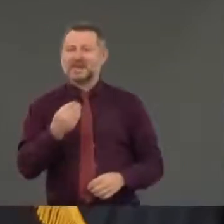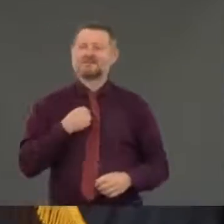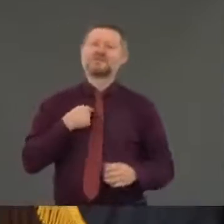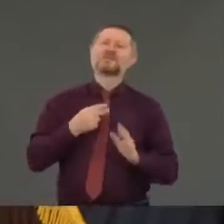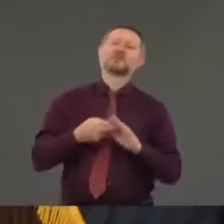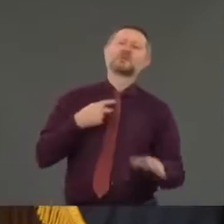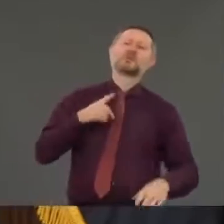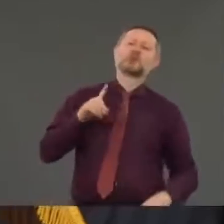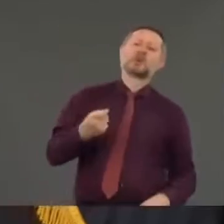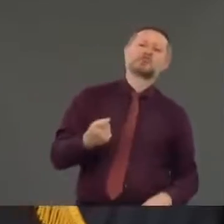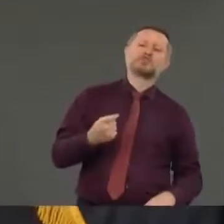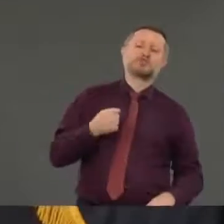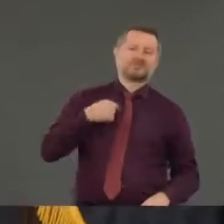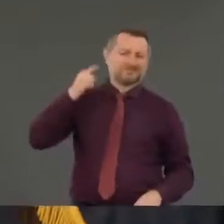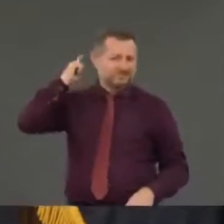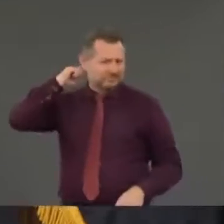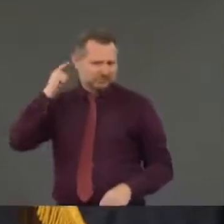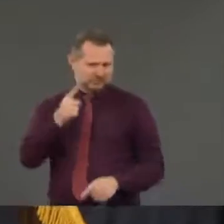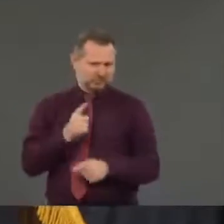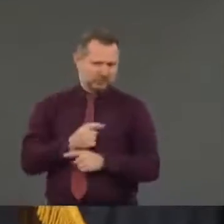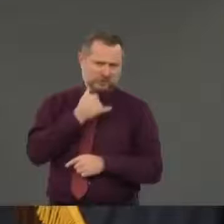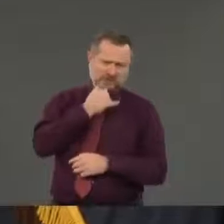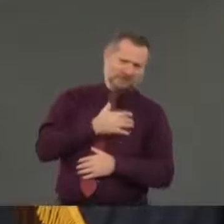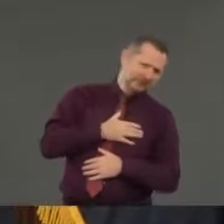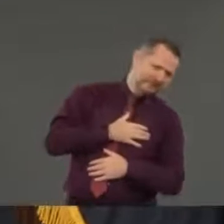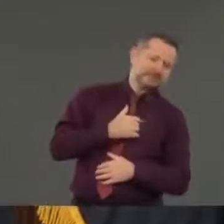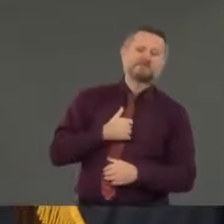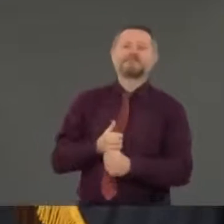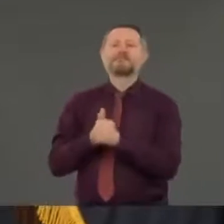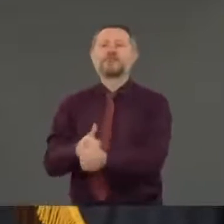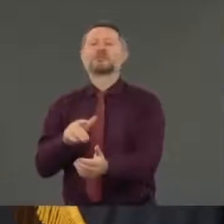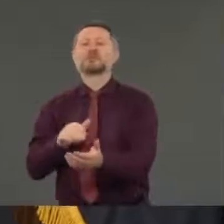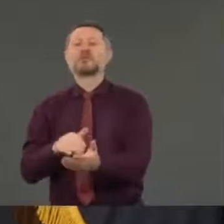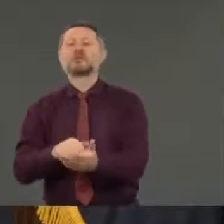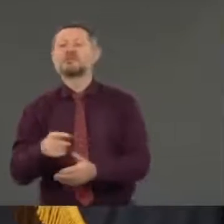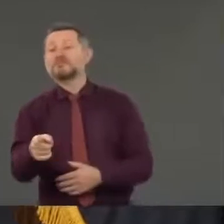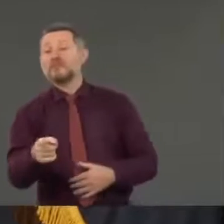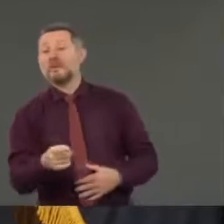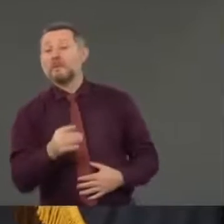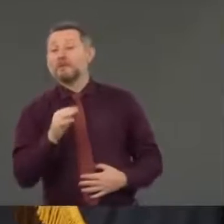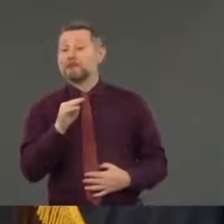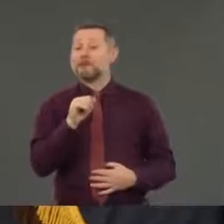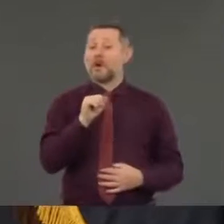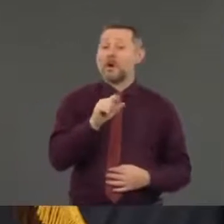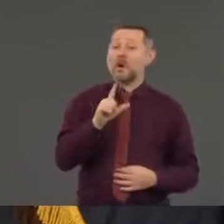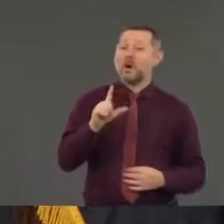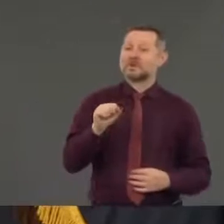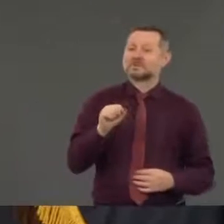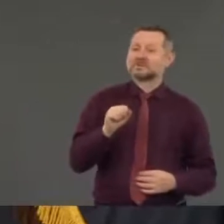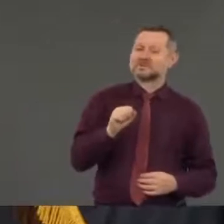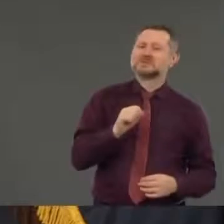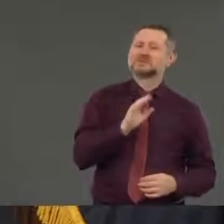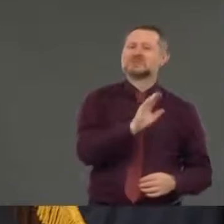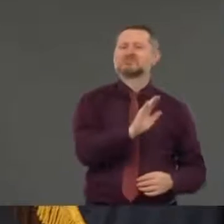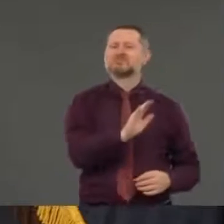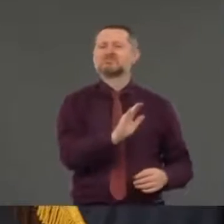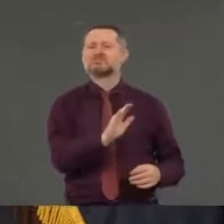not the doctor's right, but I follow the doctor's diagnosis. I do it here. On the malls, I get their point, and we're looking at